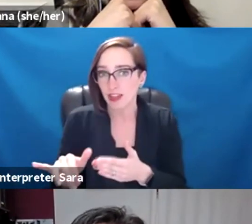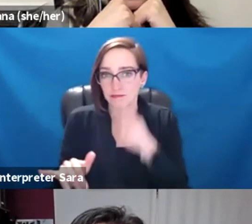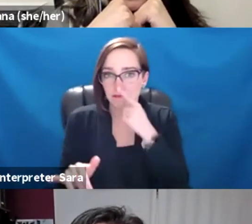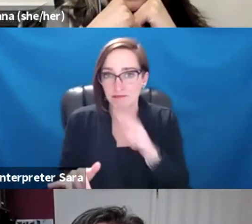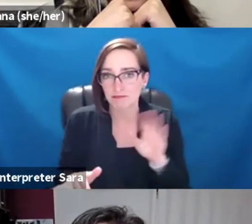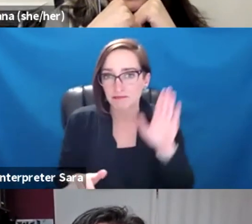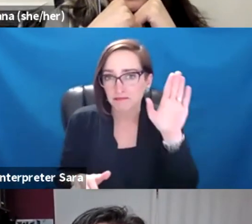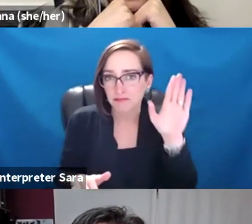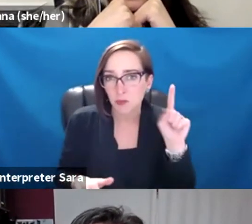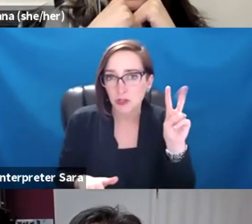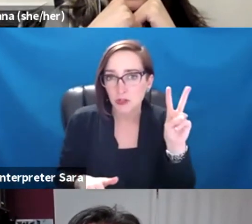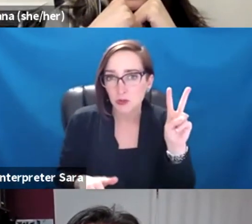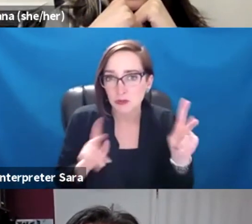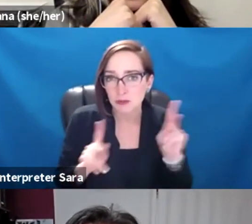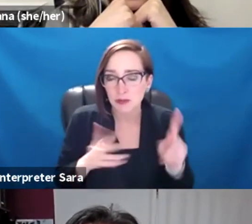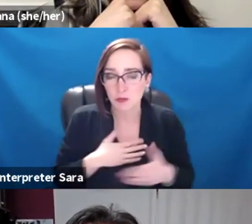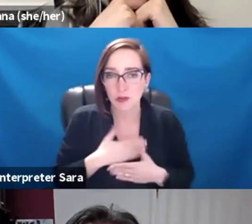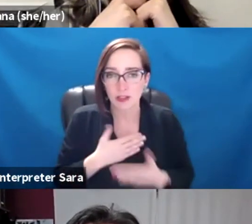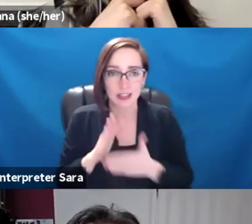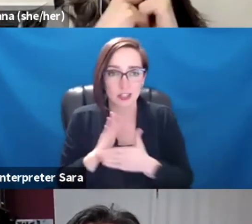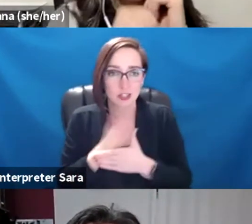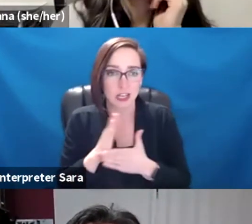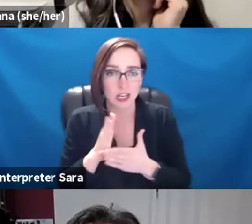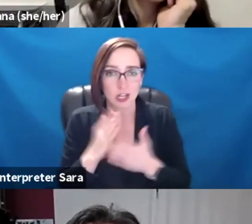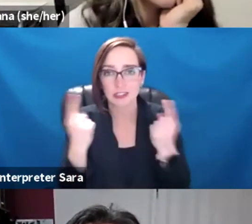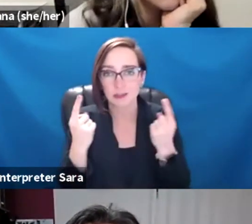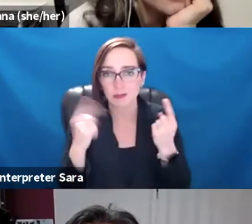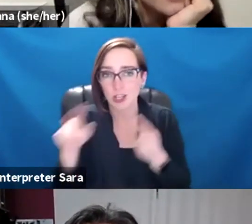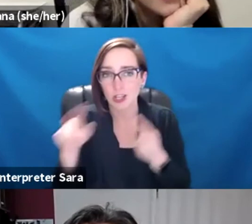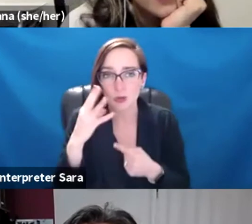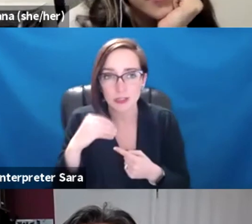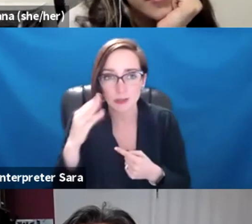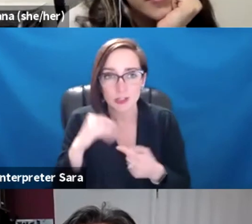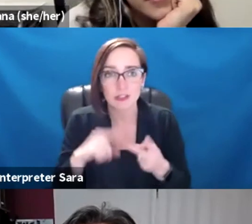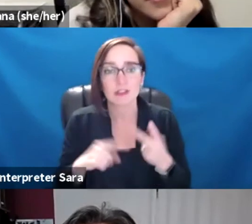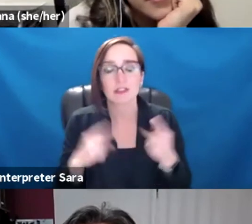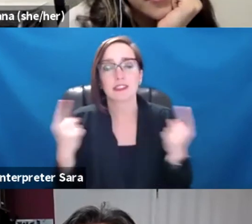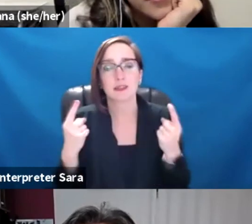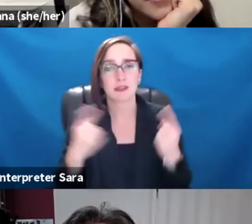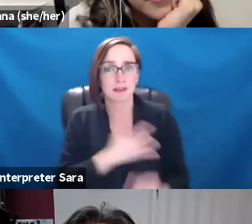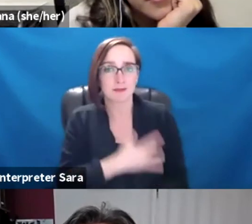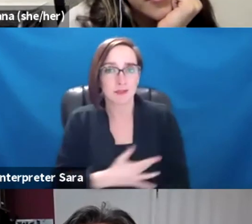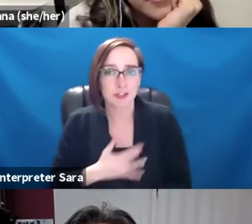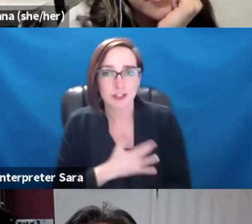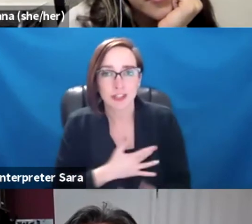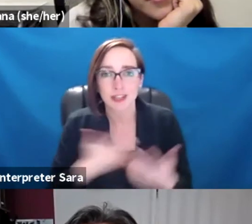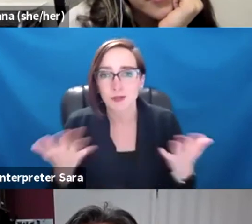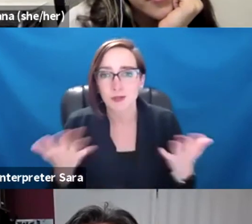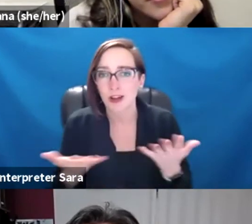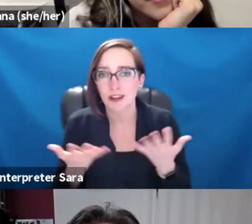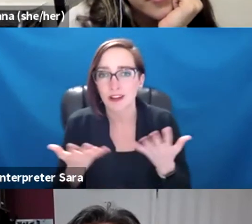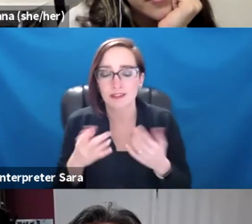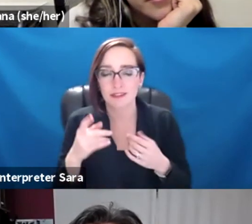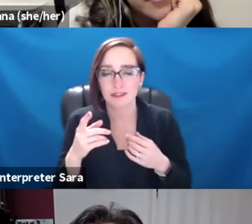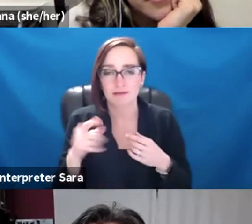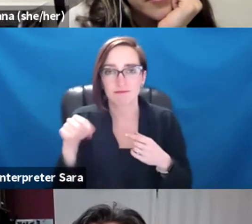hand and just share something they experienced, something they're appreciative about, something that came